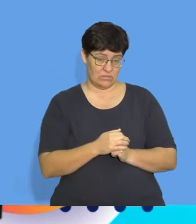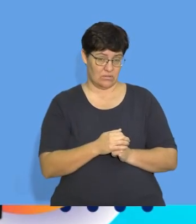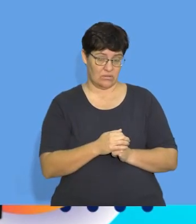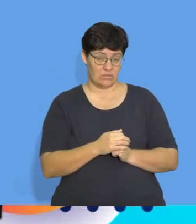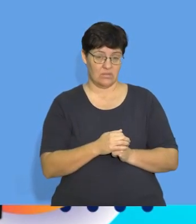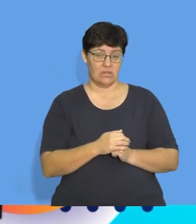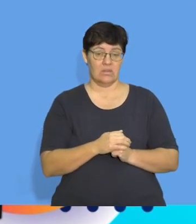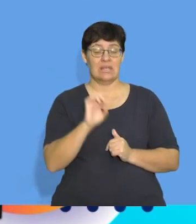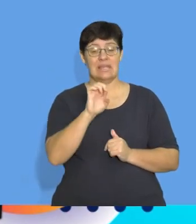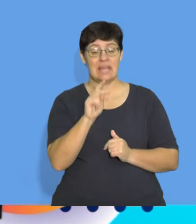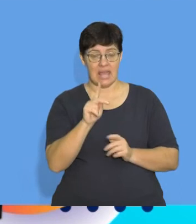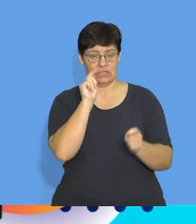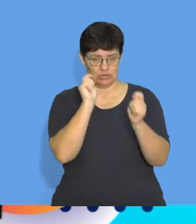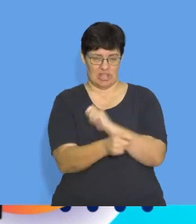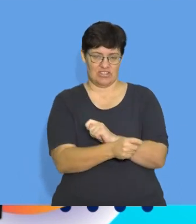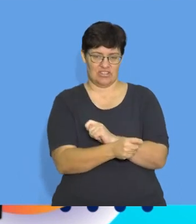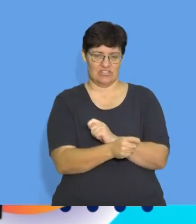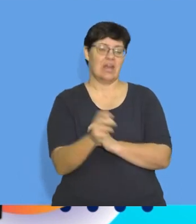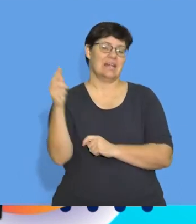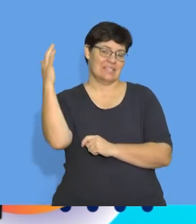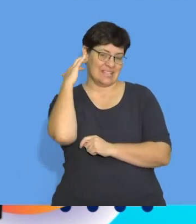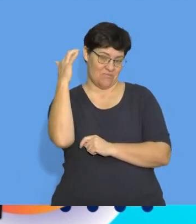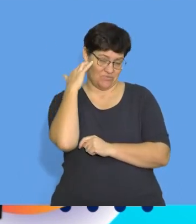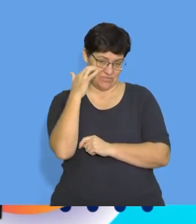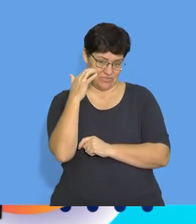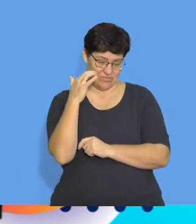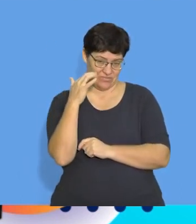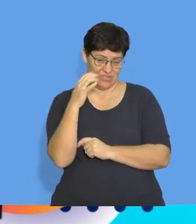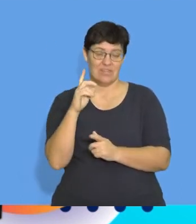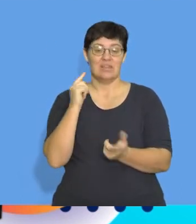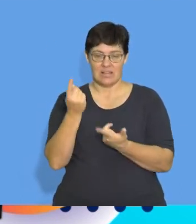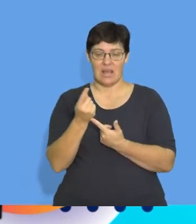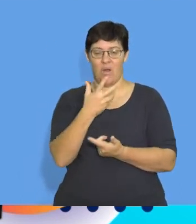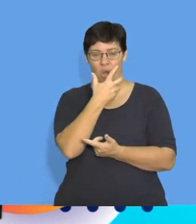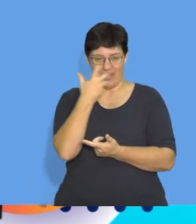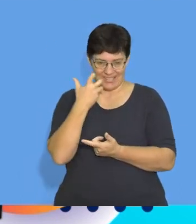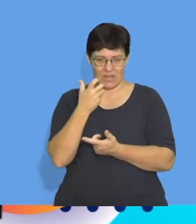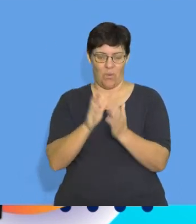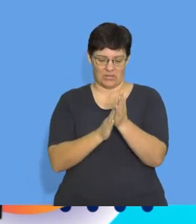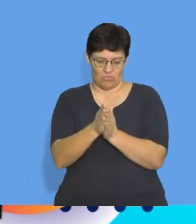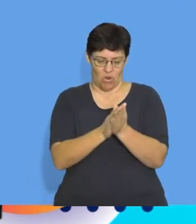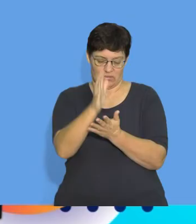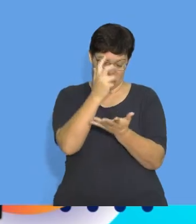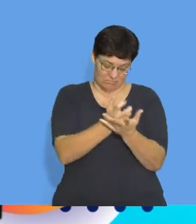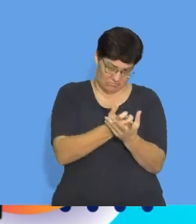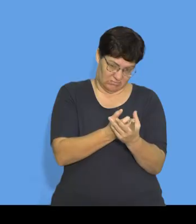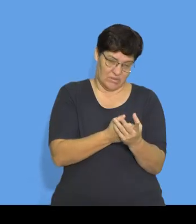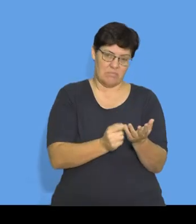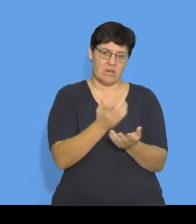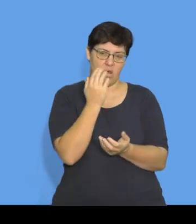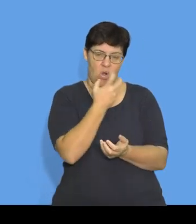is changing into sound. It's changing into heat because there's rubbing on the floor. Okay?